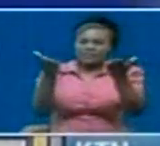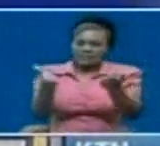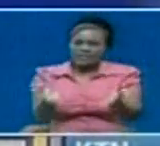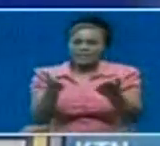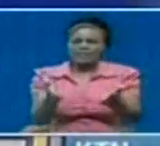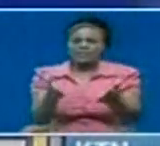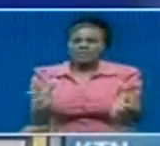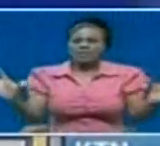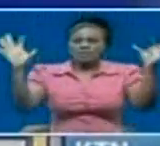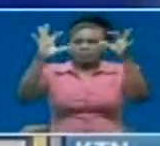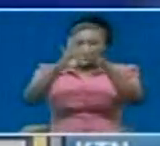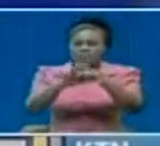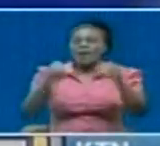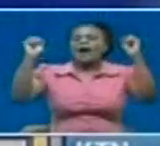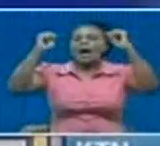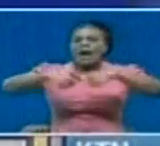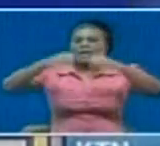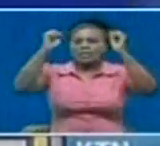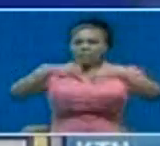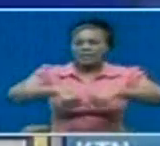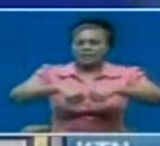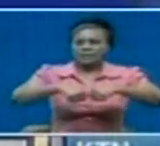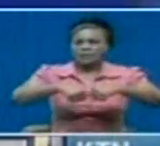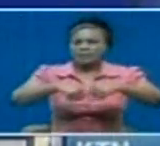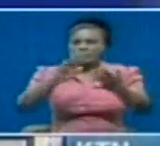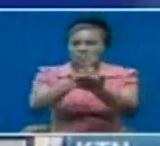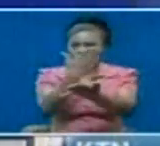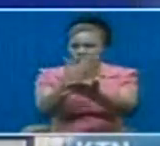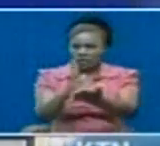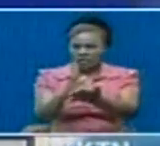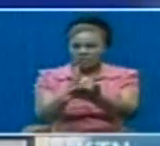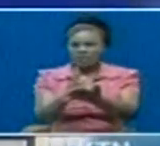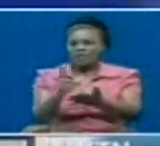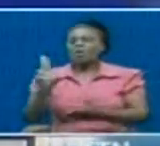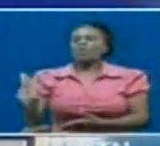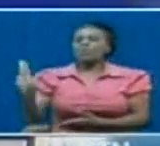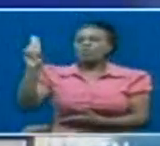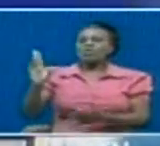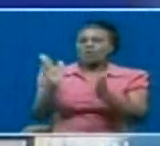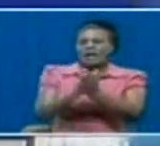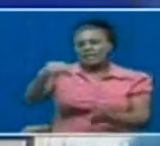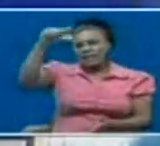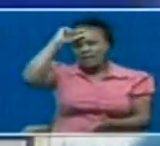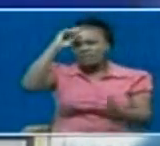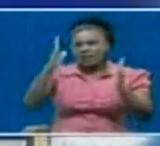a culmination of an agreement which was entered between His Excellency the President and governors from Masal